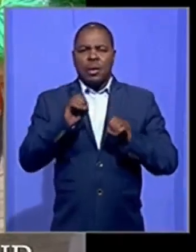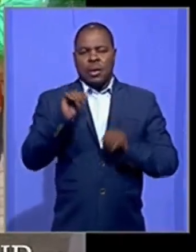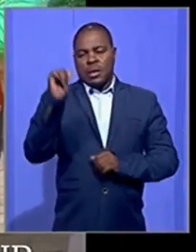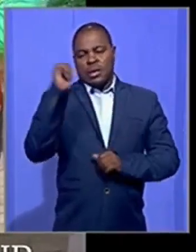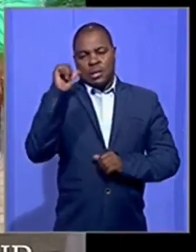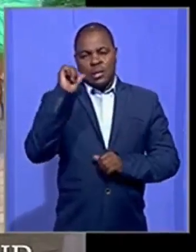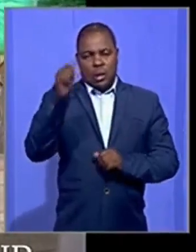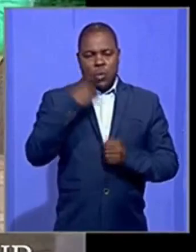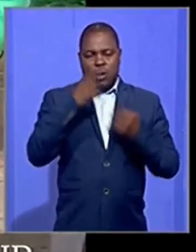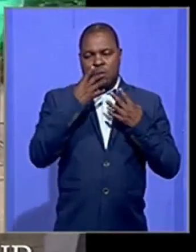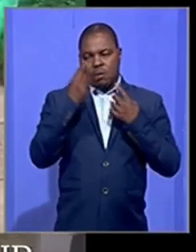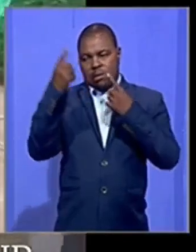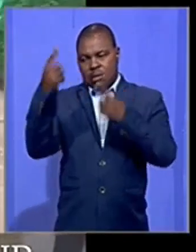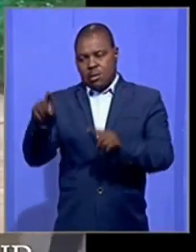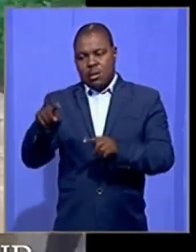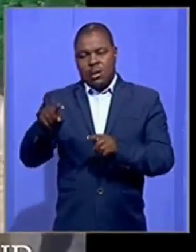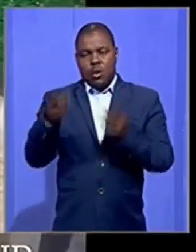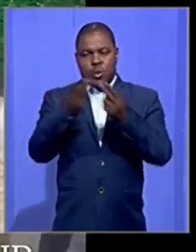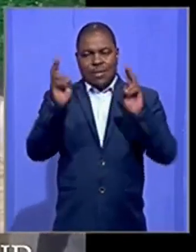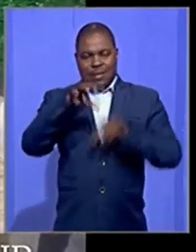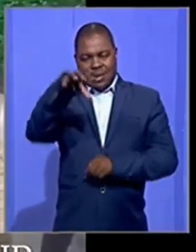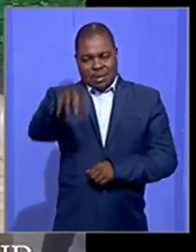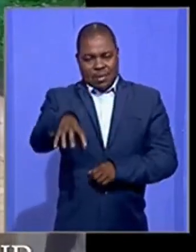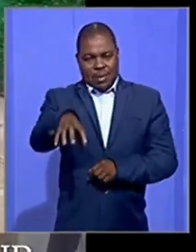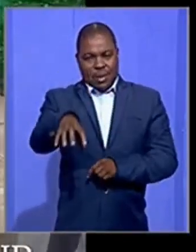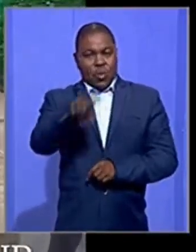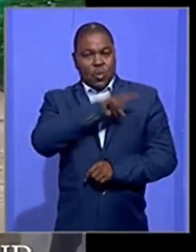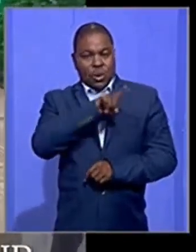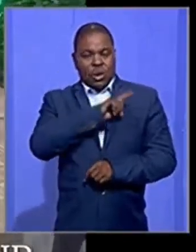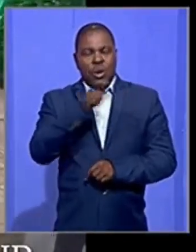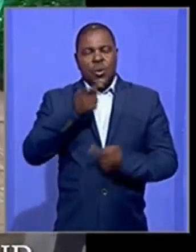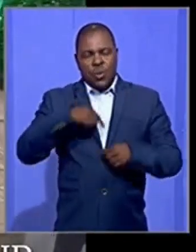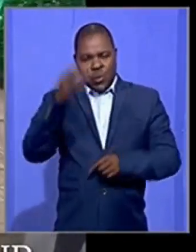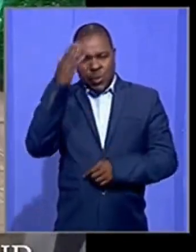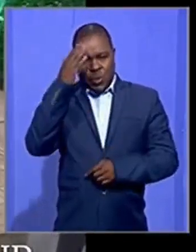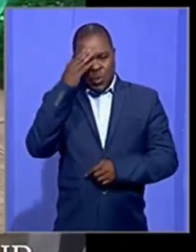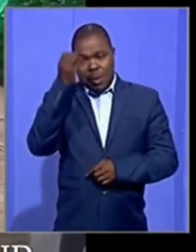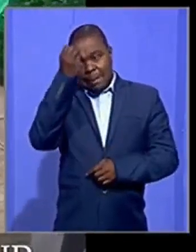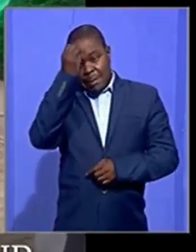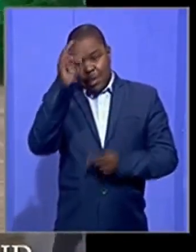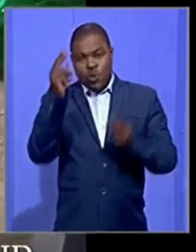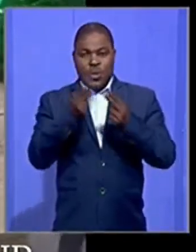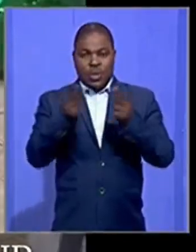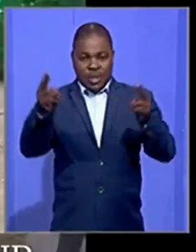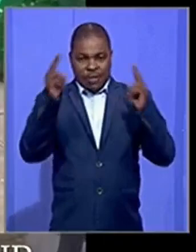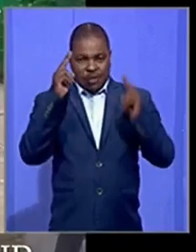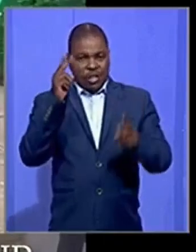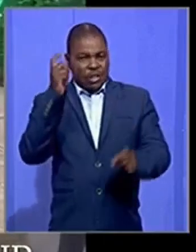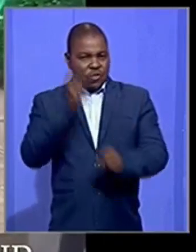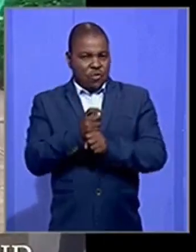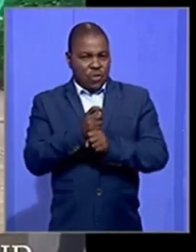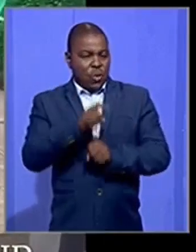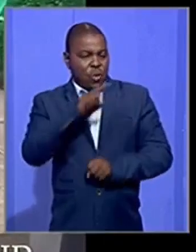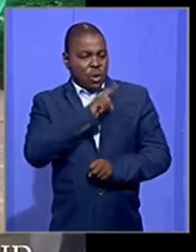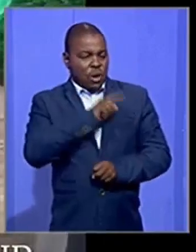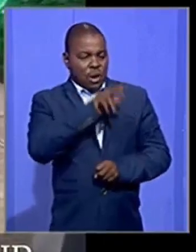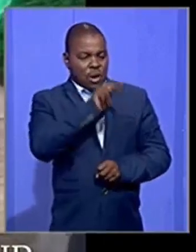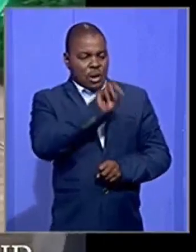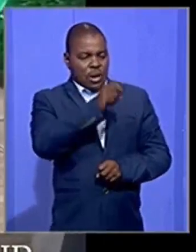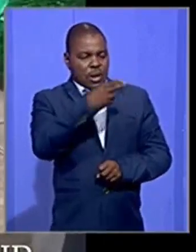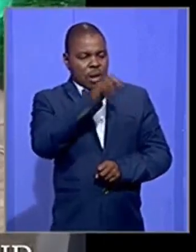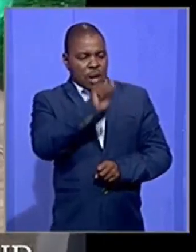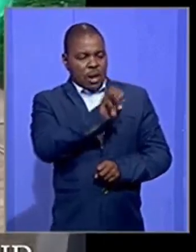yesterday because we know that the University of Pretoria is refusing other members of NEHAU who are in campus to